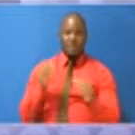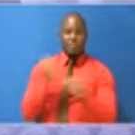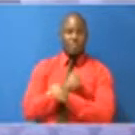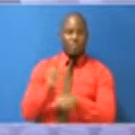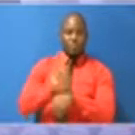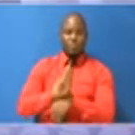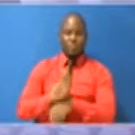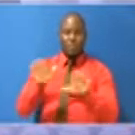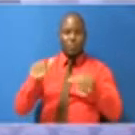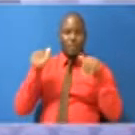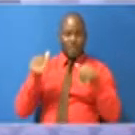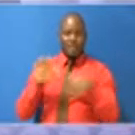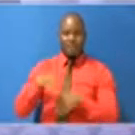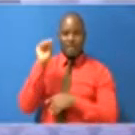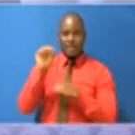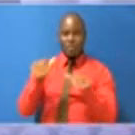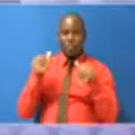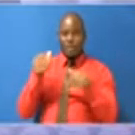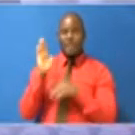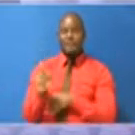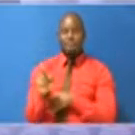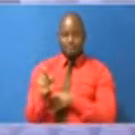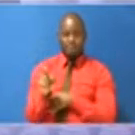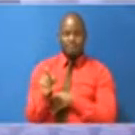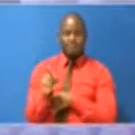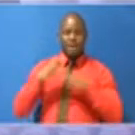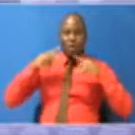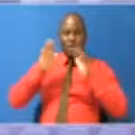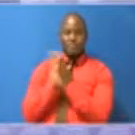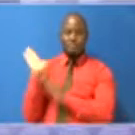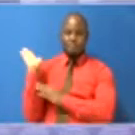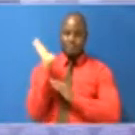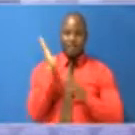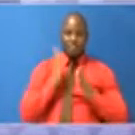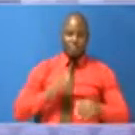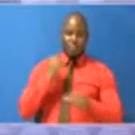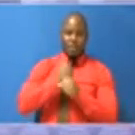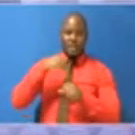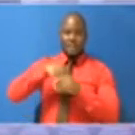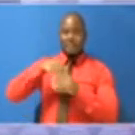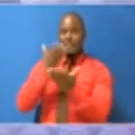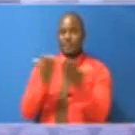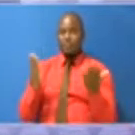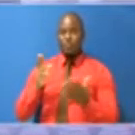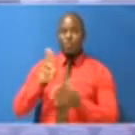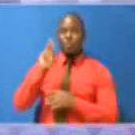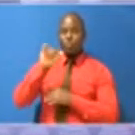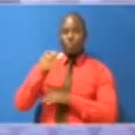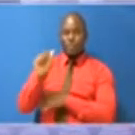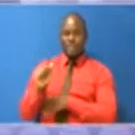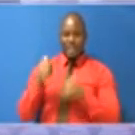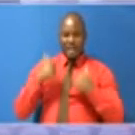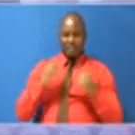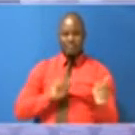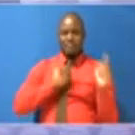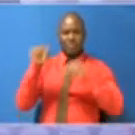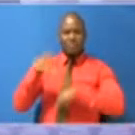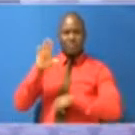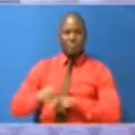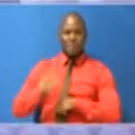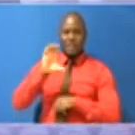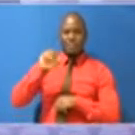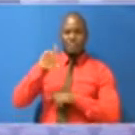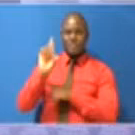use for a waiter like i found a waiter a restaurant somebody working somewhere in umajia telling me they have to come all the way to